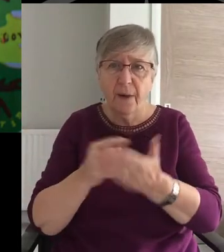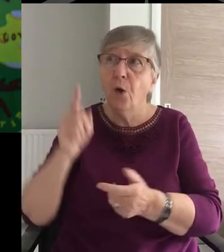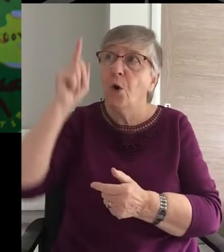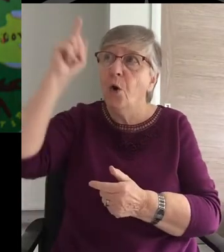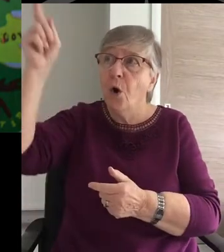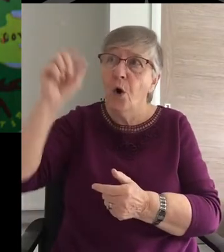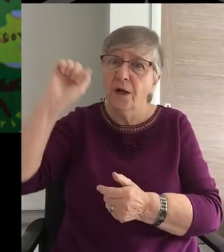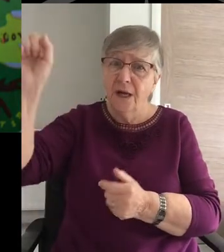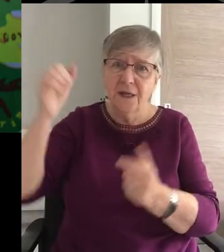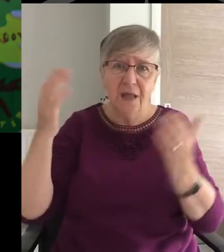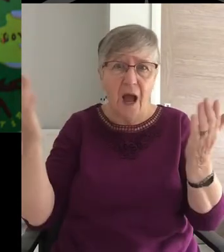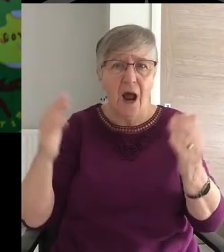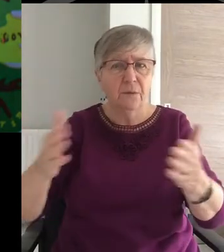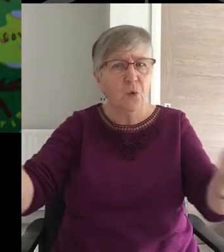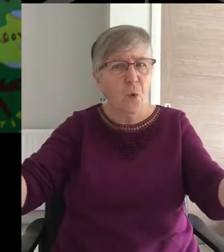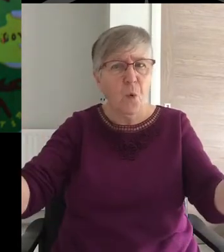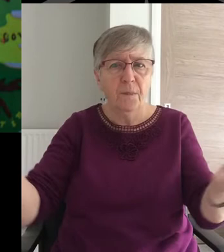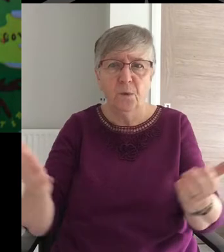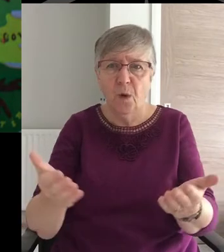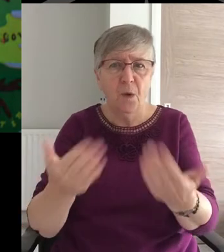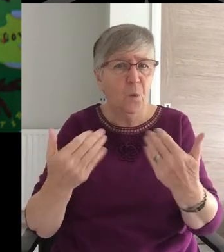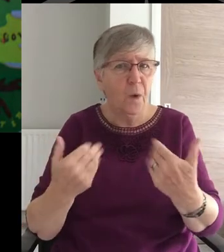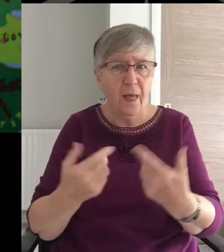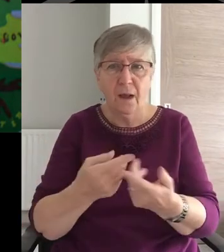whose arms are open wide and welcome.